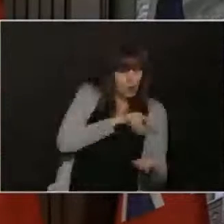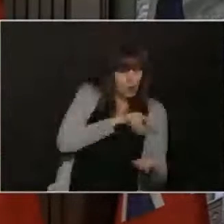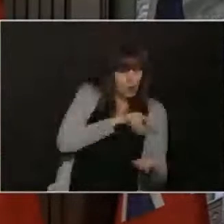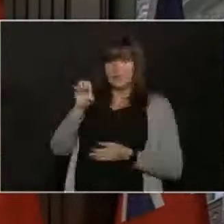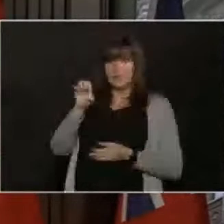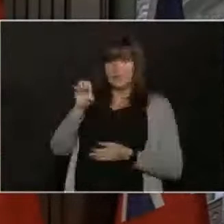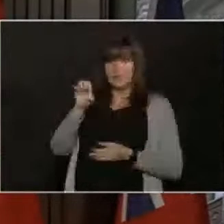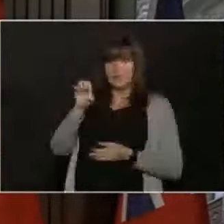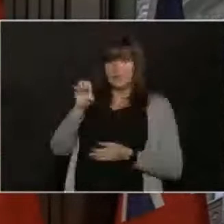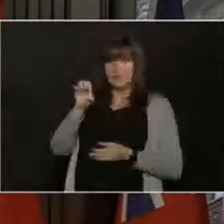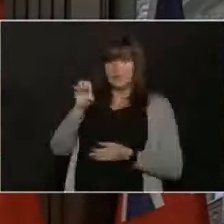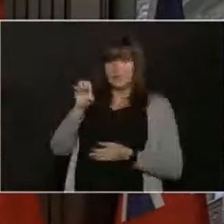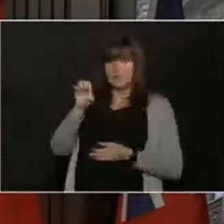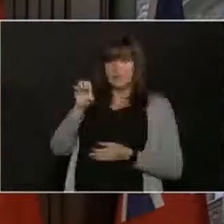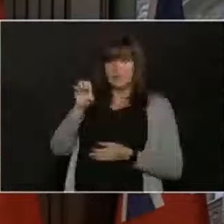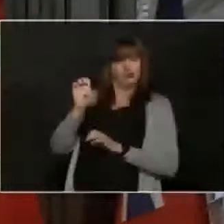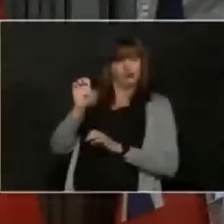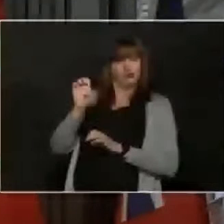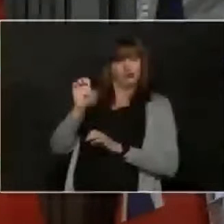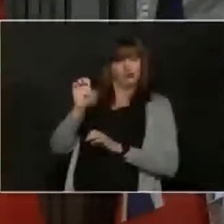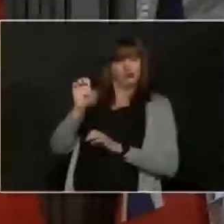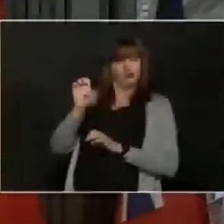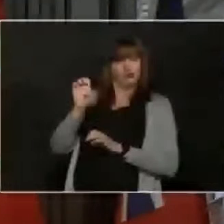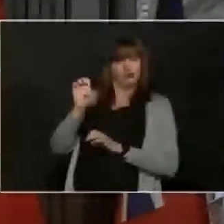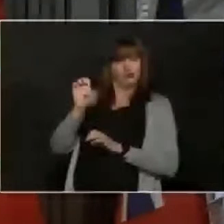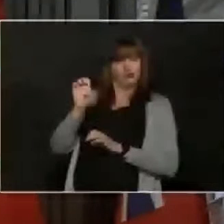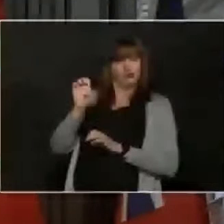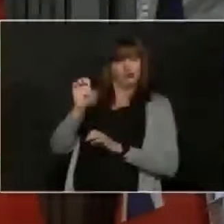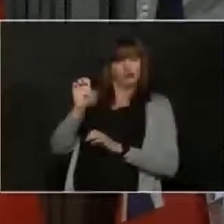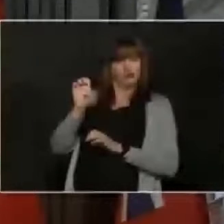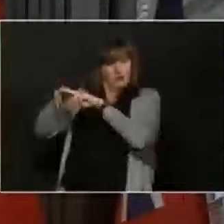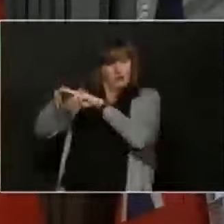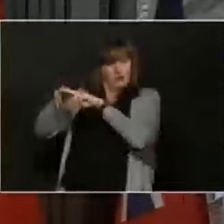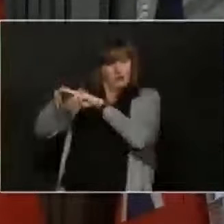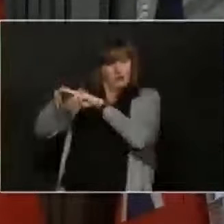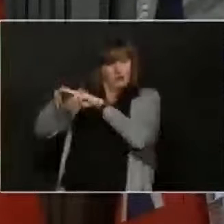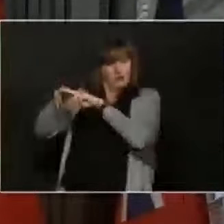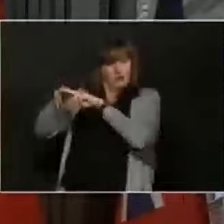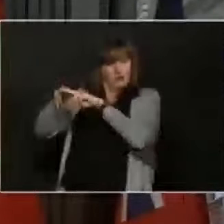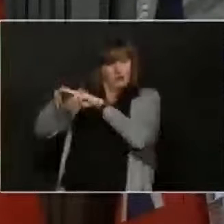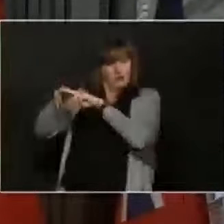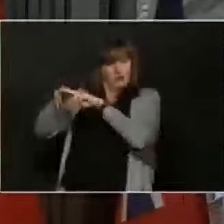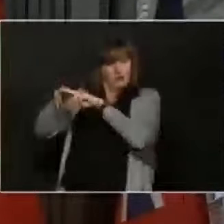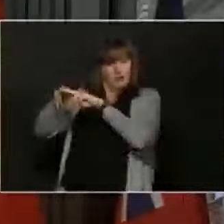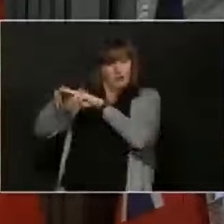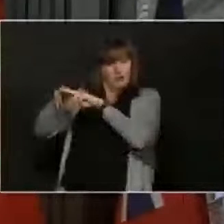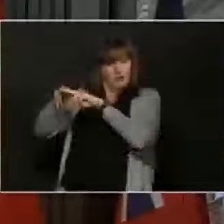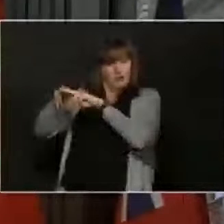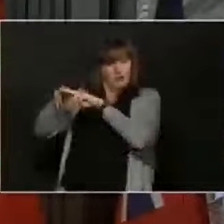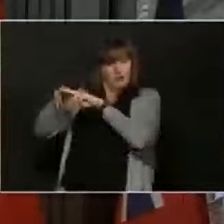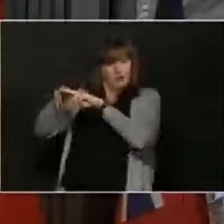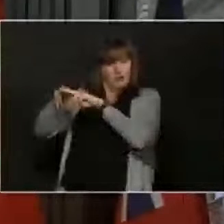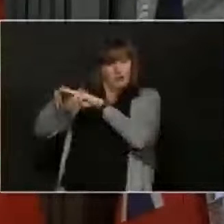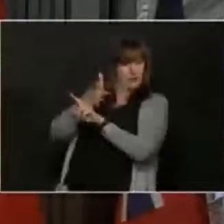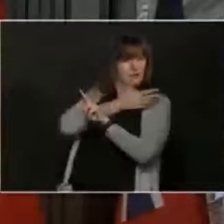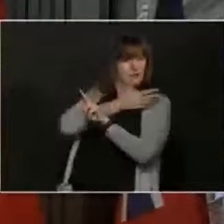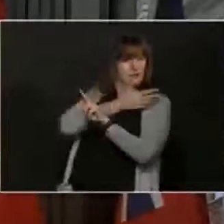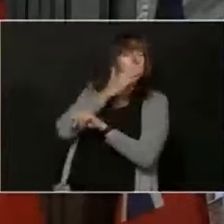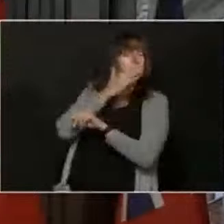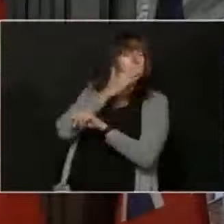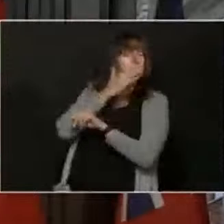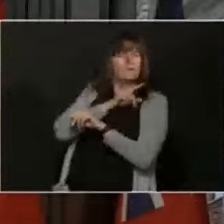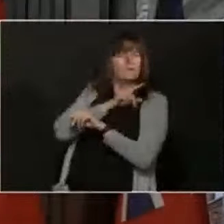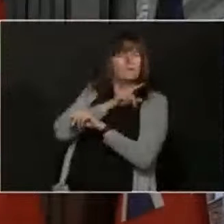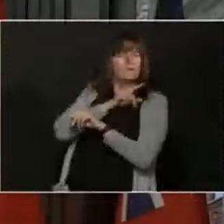entire bad flu season. We are now only a few months into the second wave. And as my colleagues have